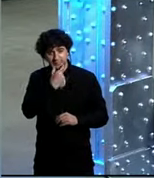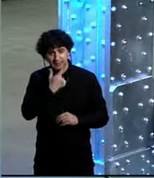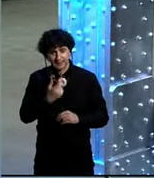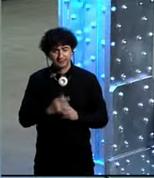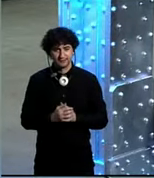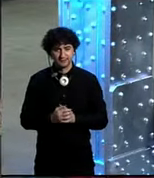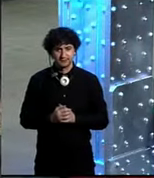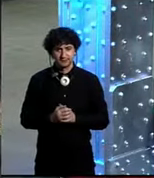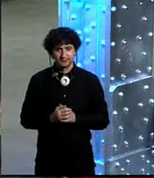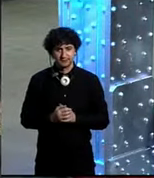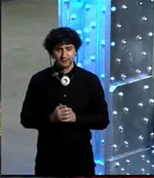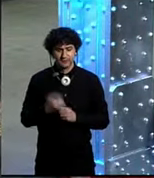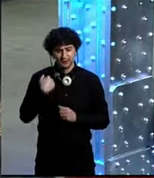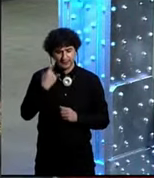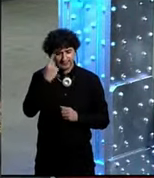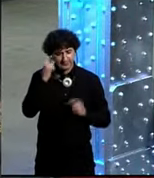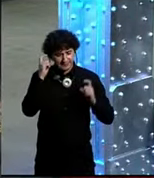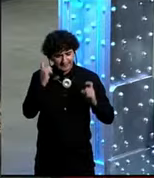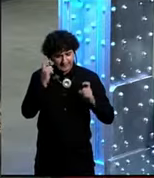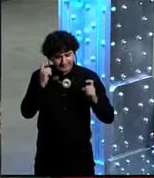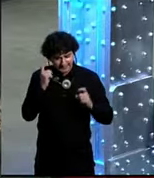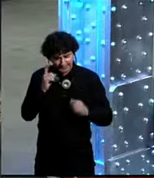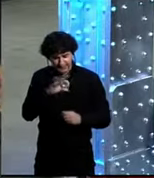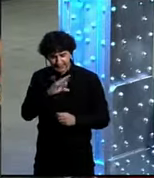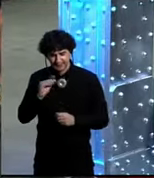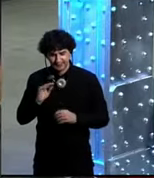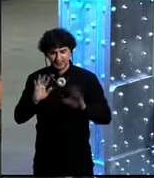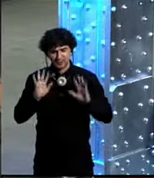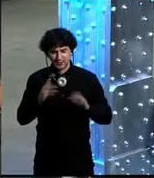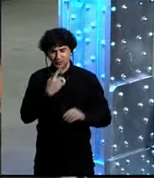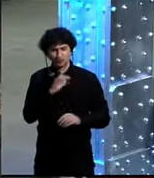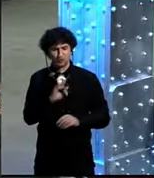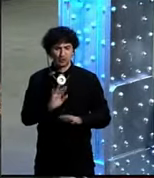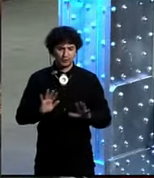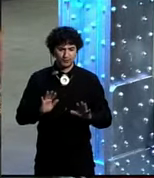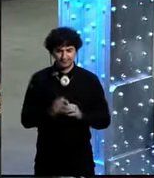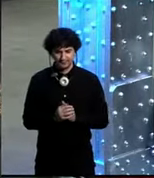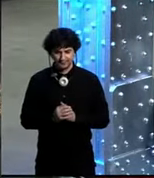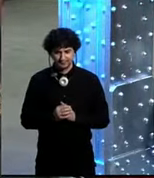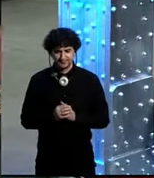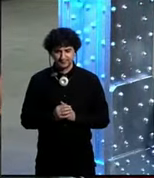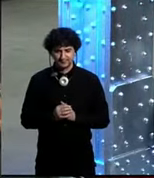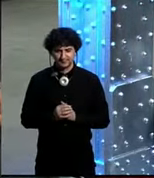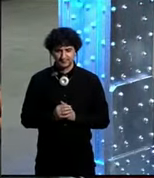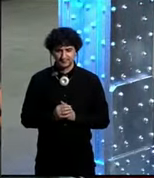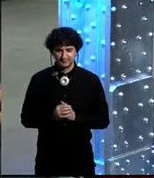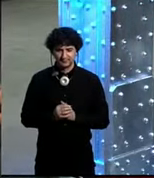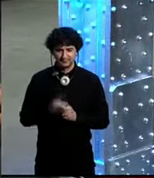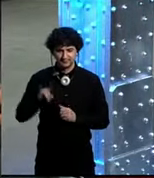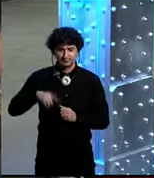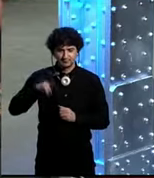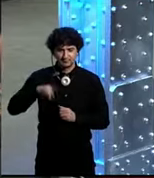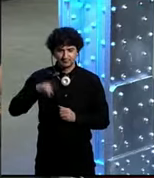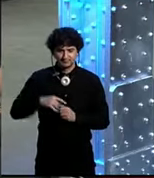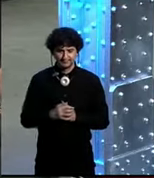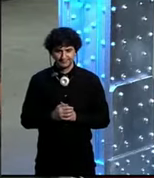I was trying to keep up. I heard Midcom, and I was like, yeah, no problem. this will go down well. Again. So